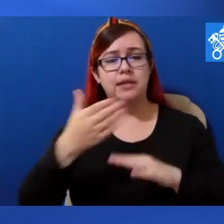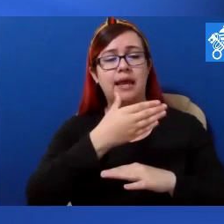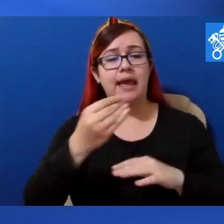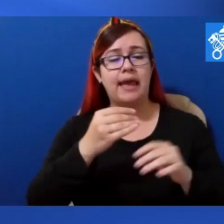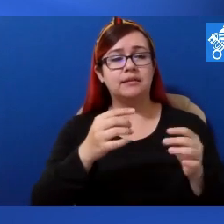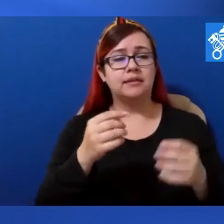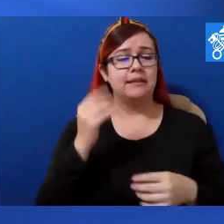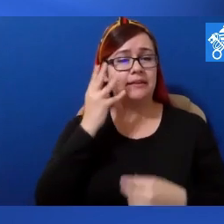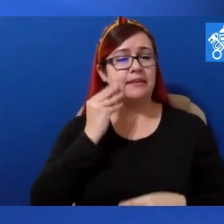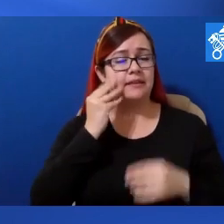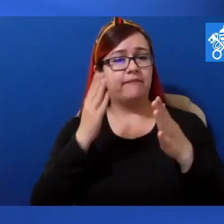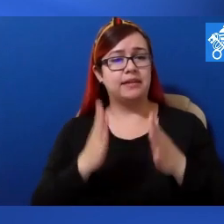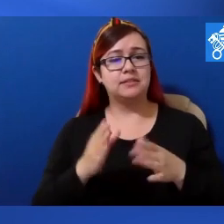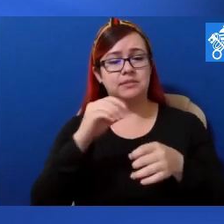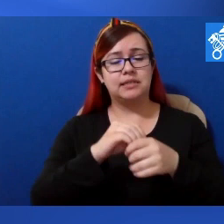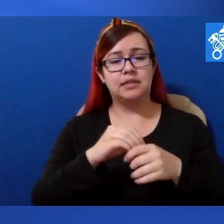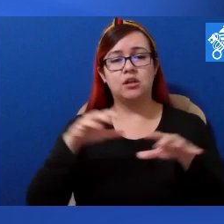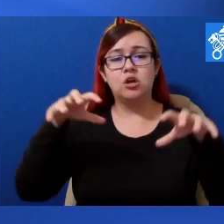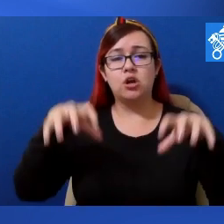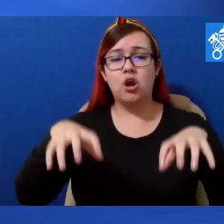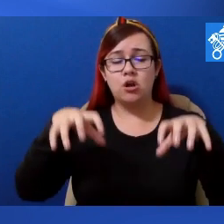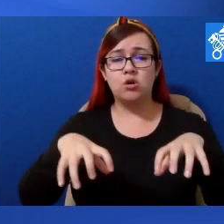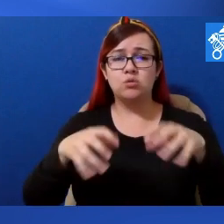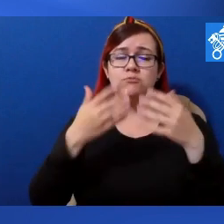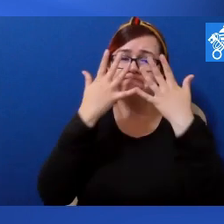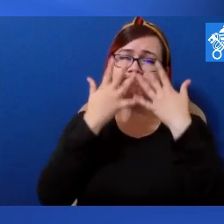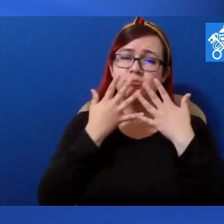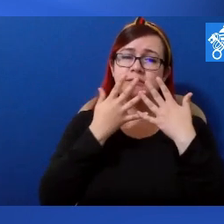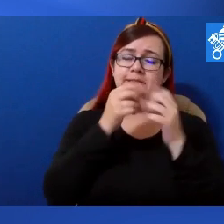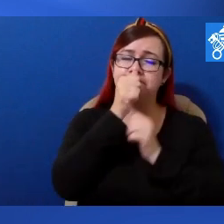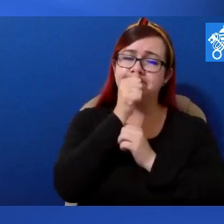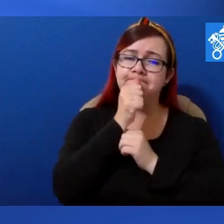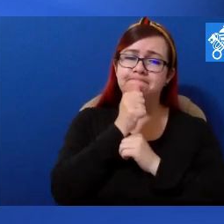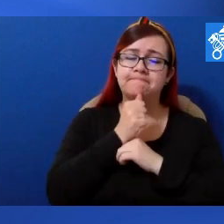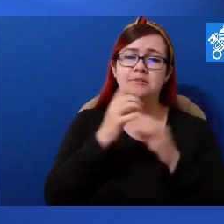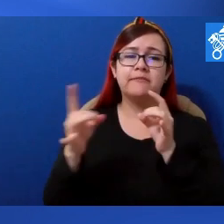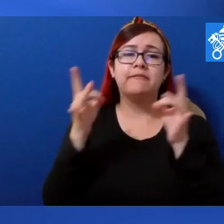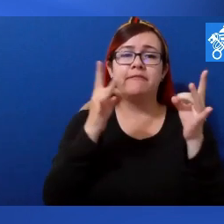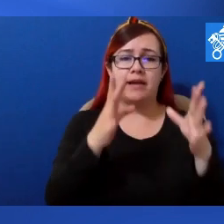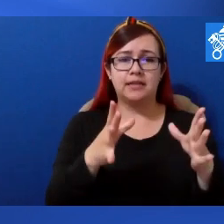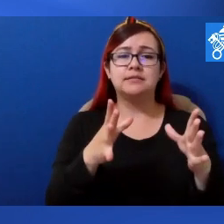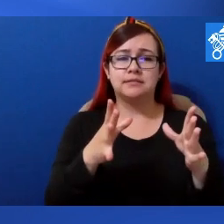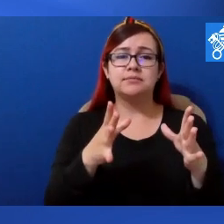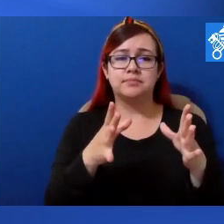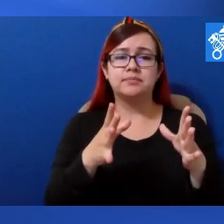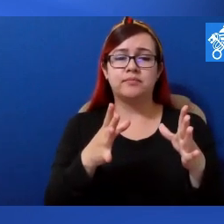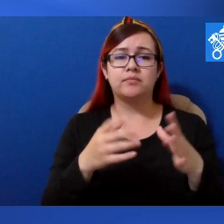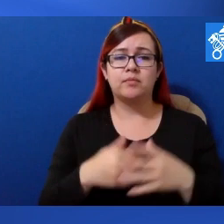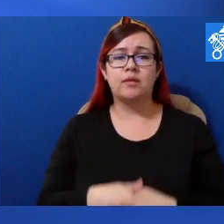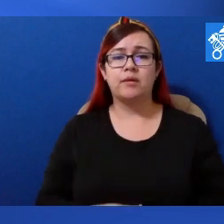and among them was a religious sister who was killed. We pray for the victims.